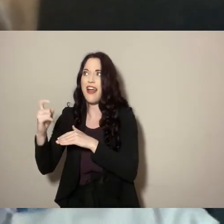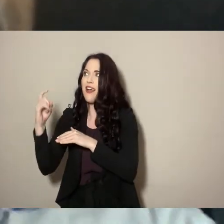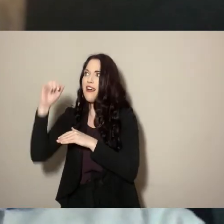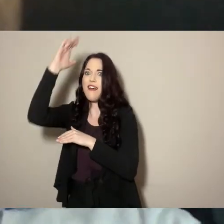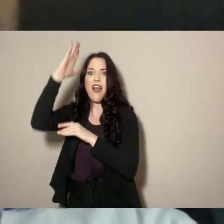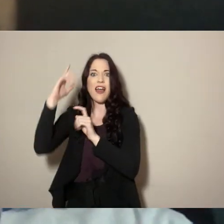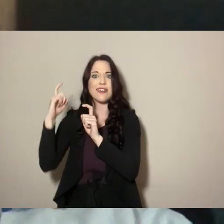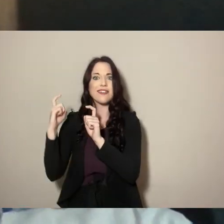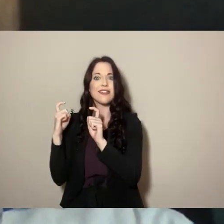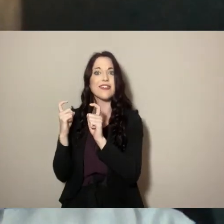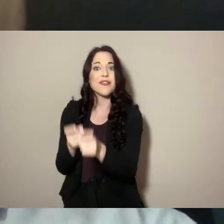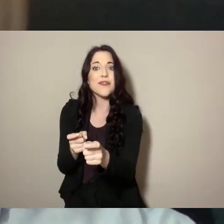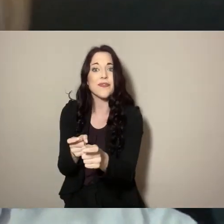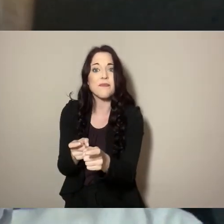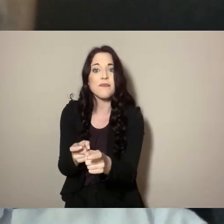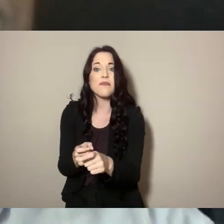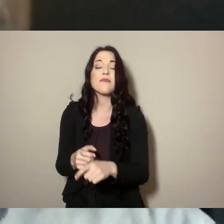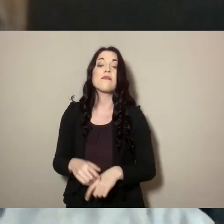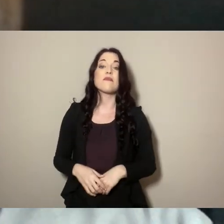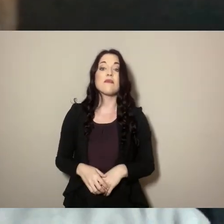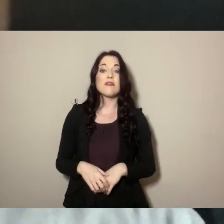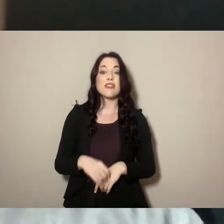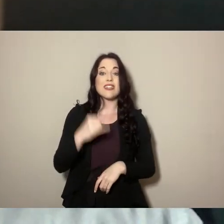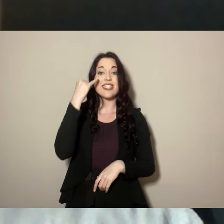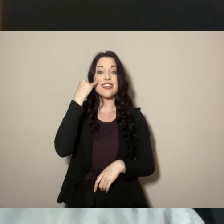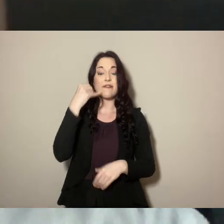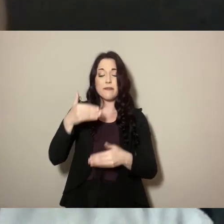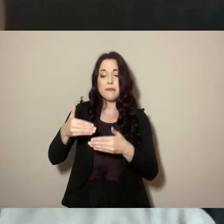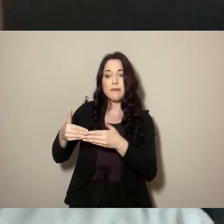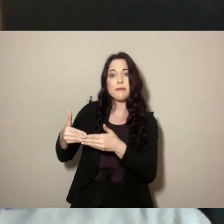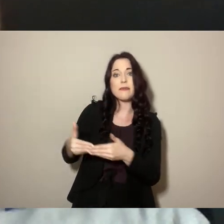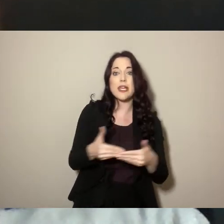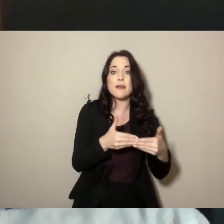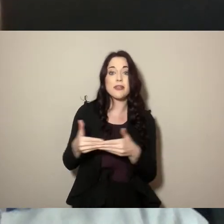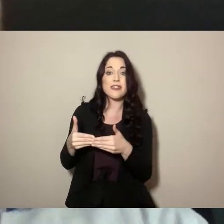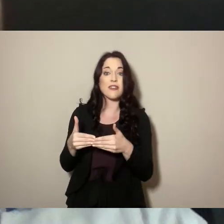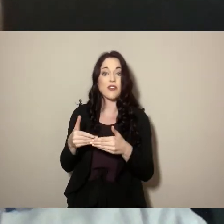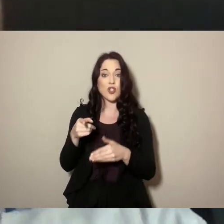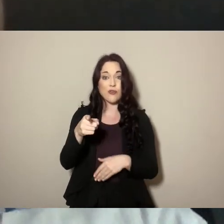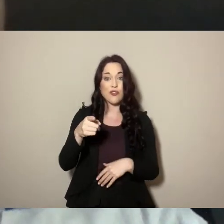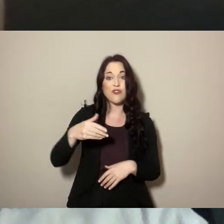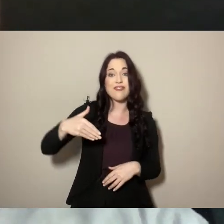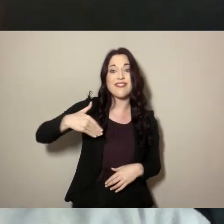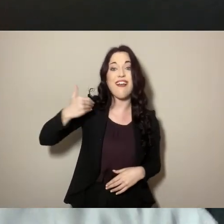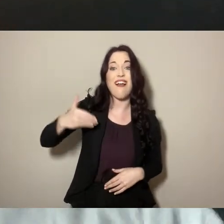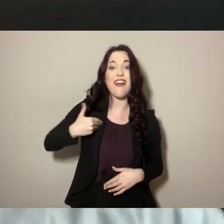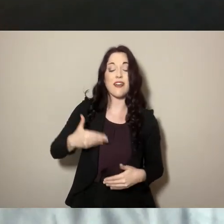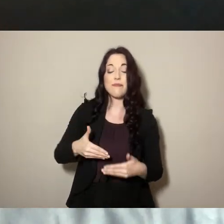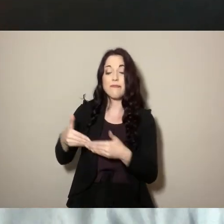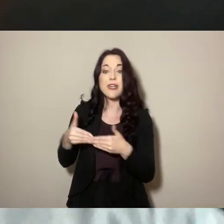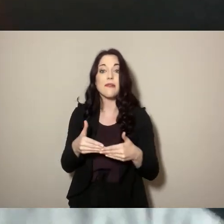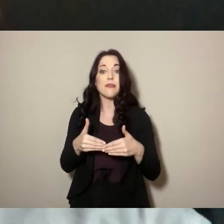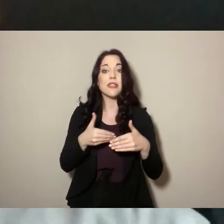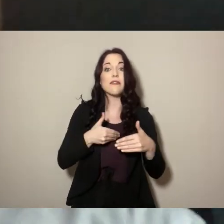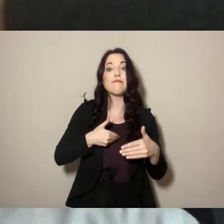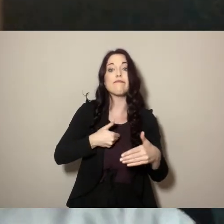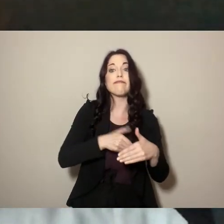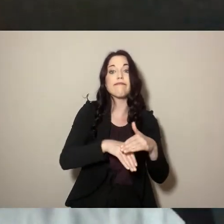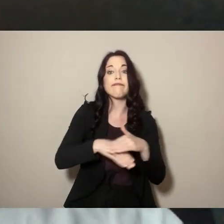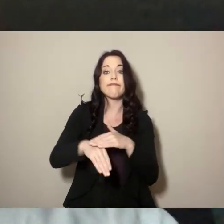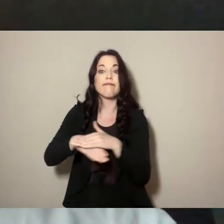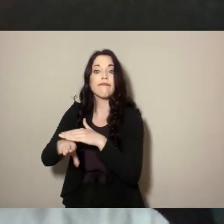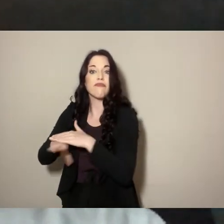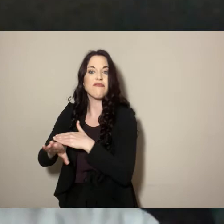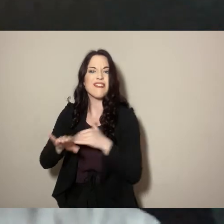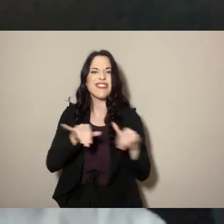rewards. Having children when you are young is like equipping an